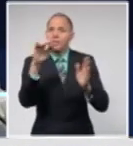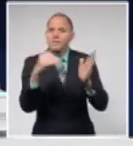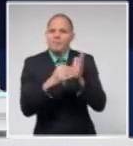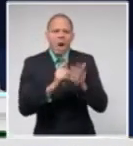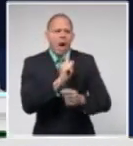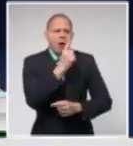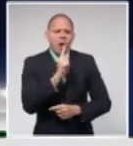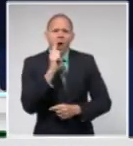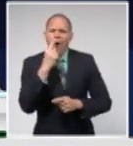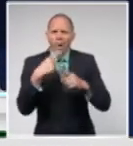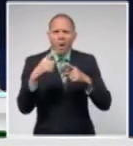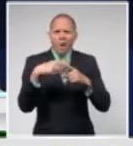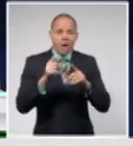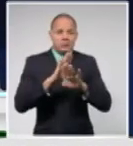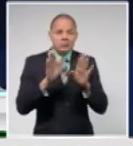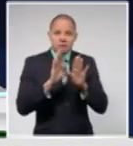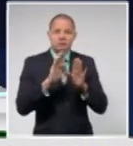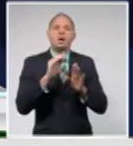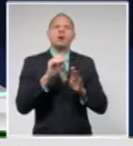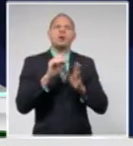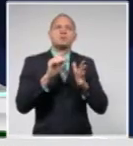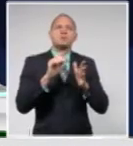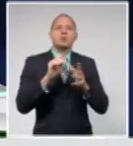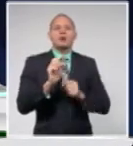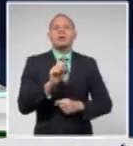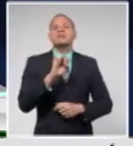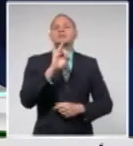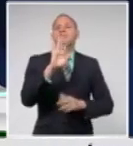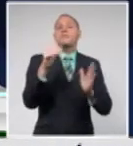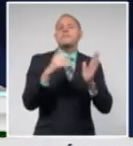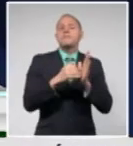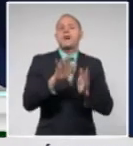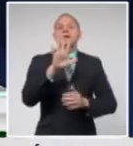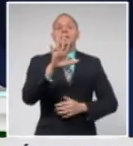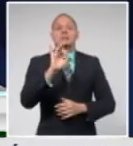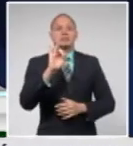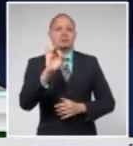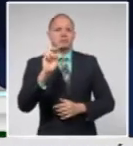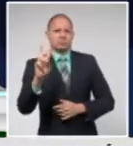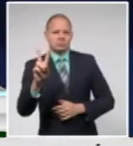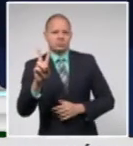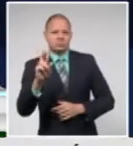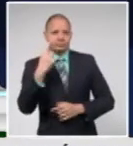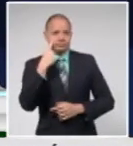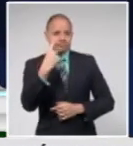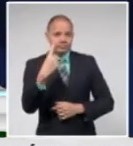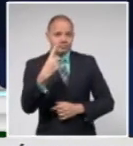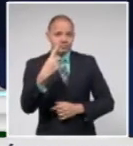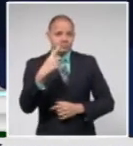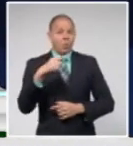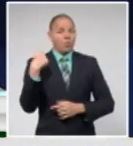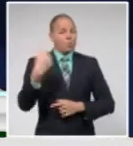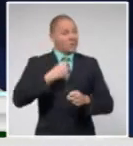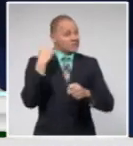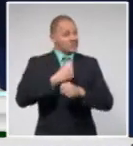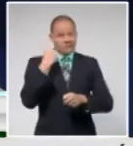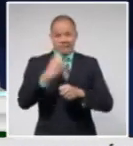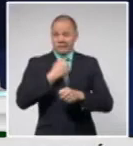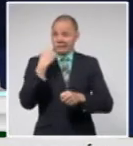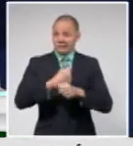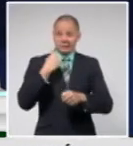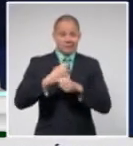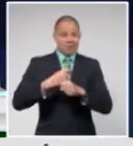studies will be carried out in Havana province, not necessarily in areas linked to transmission focuses, but in places